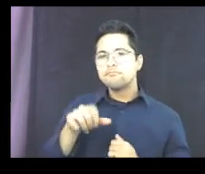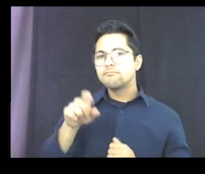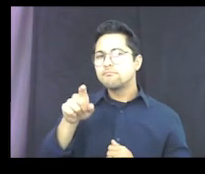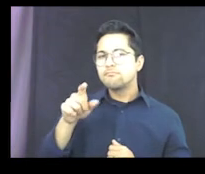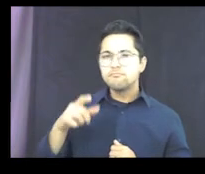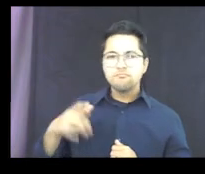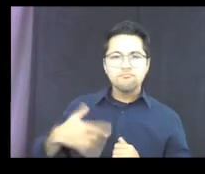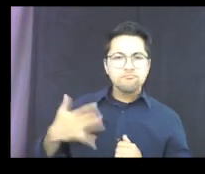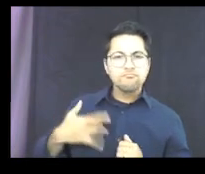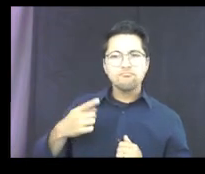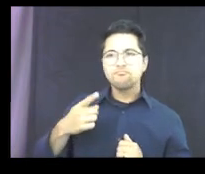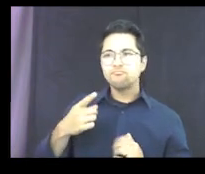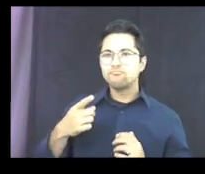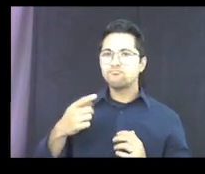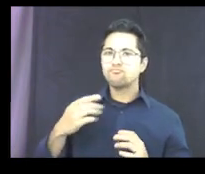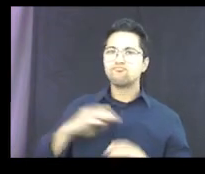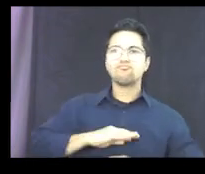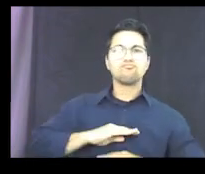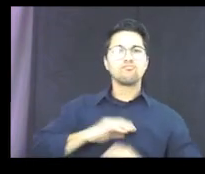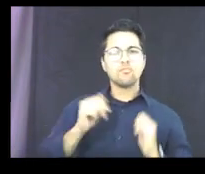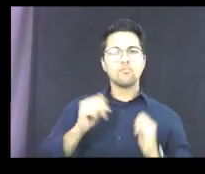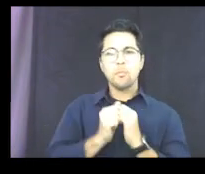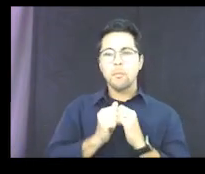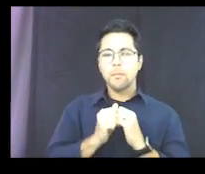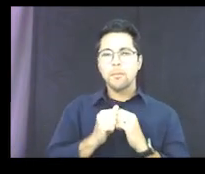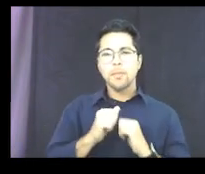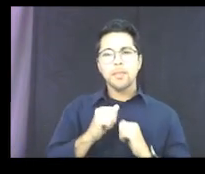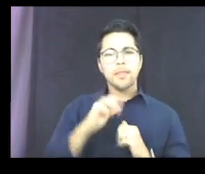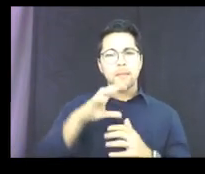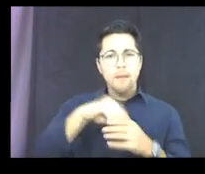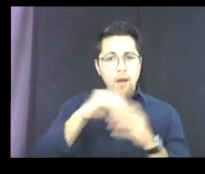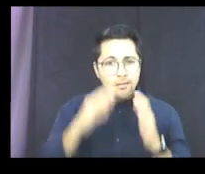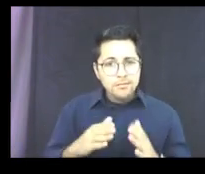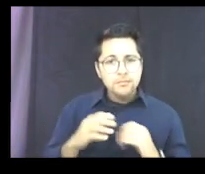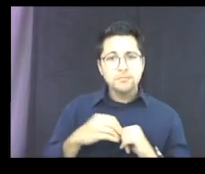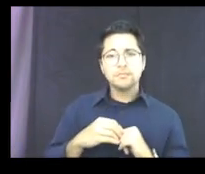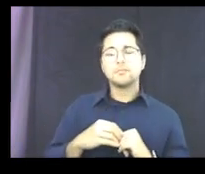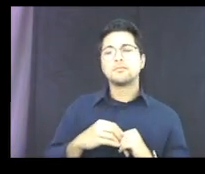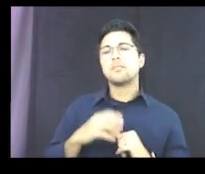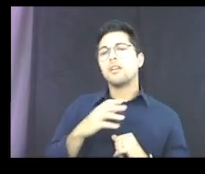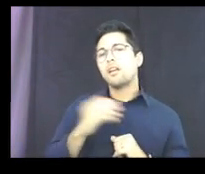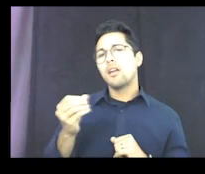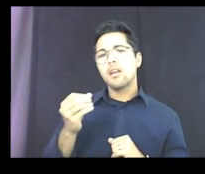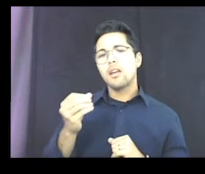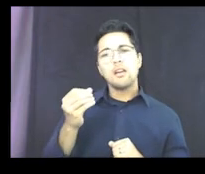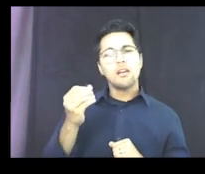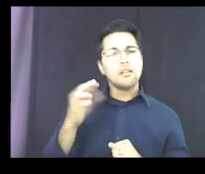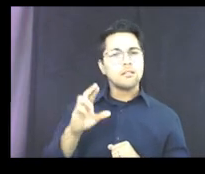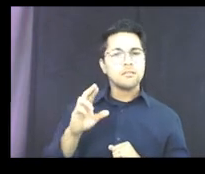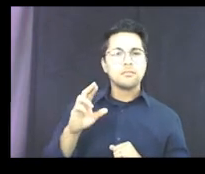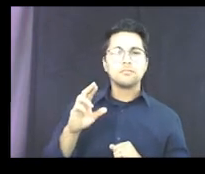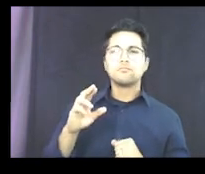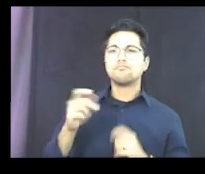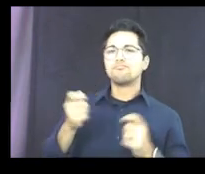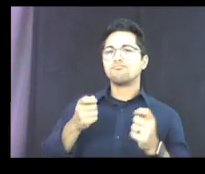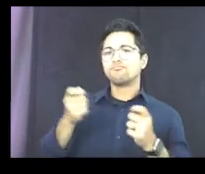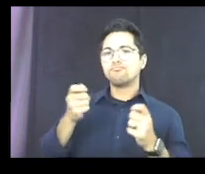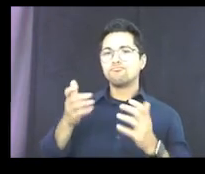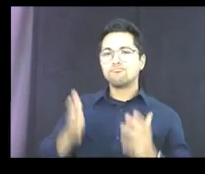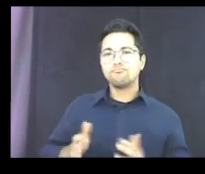you feel you have reaped from either being a participant and or a